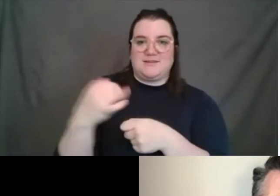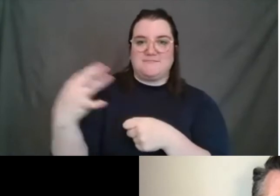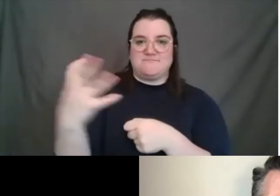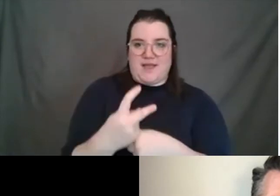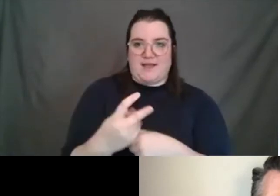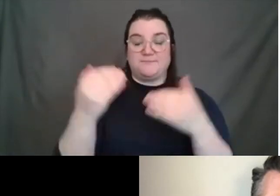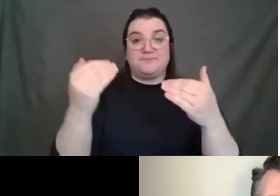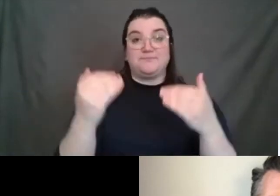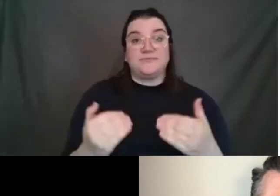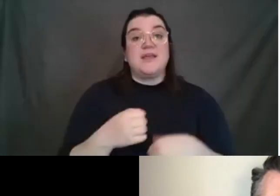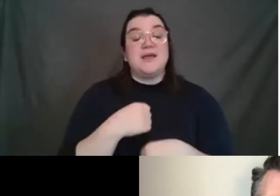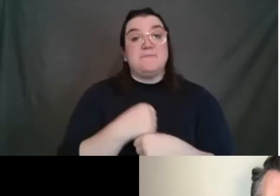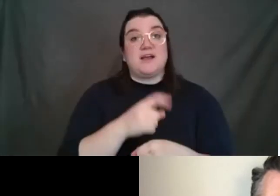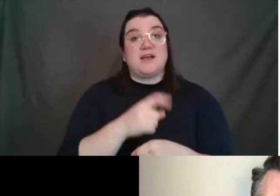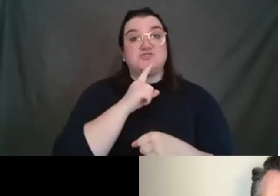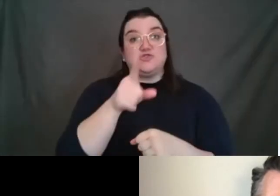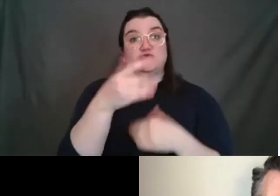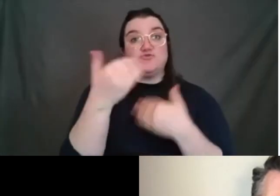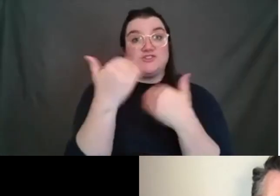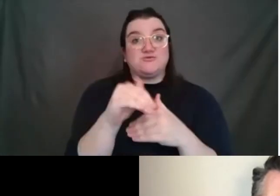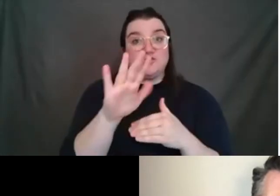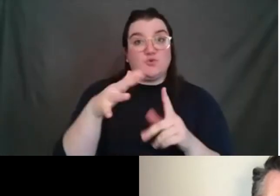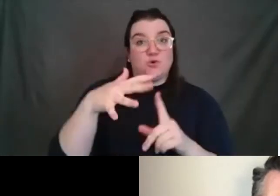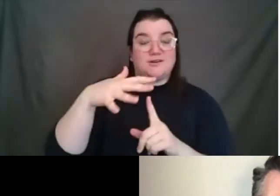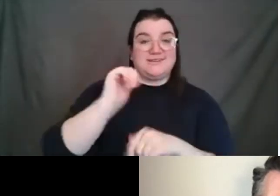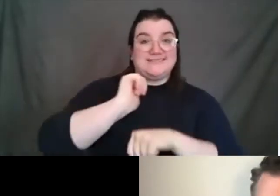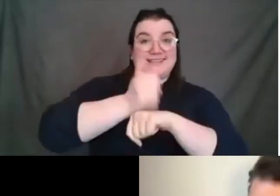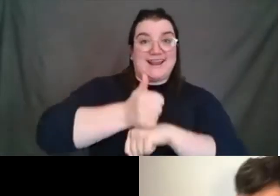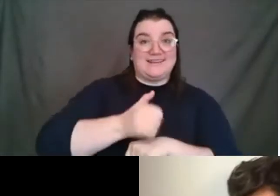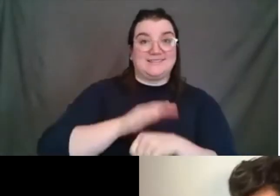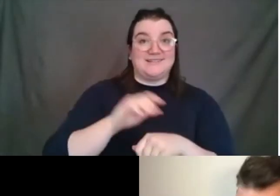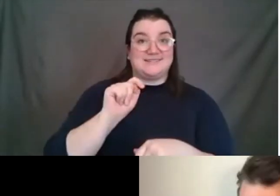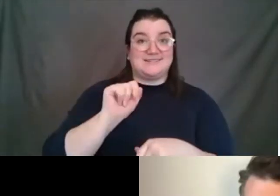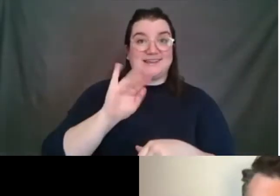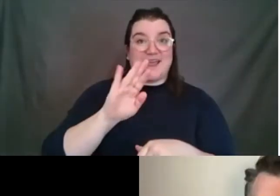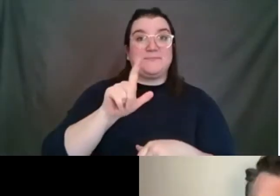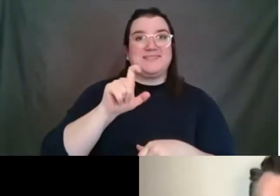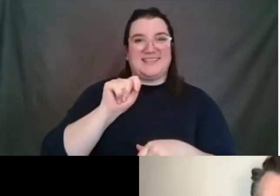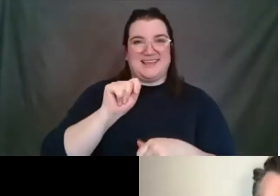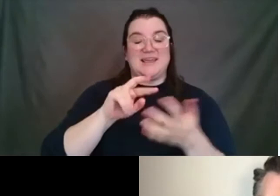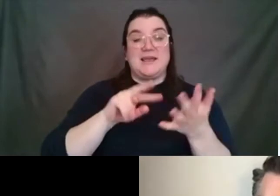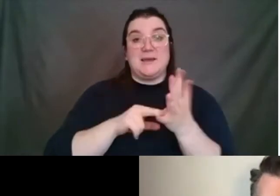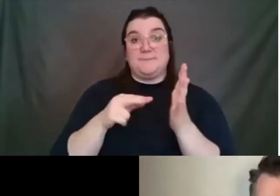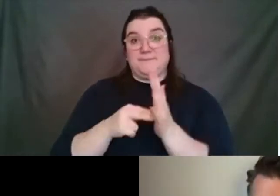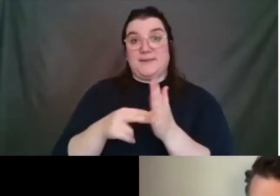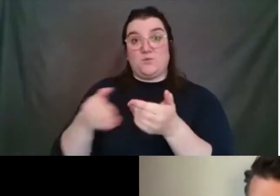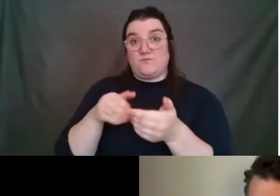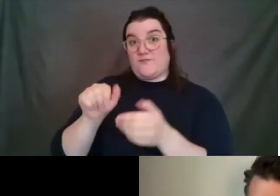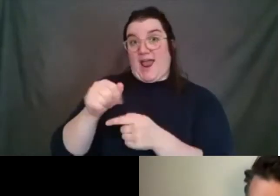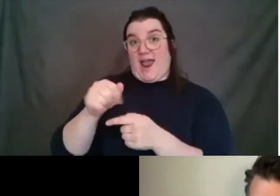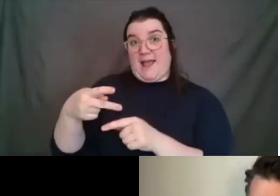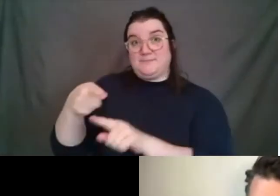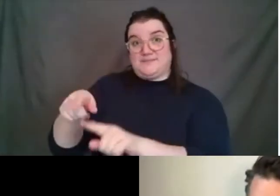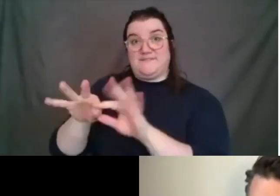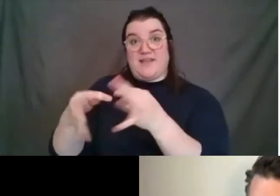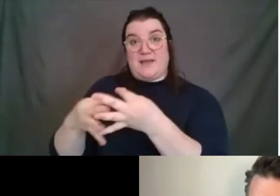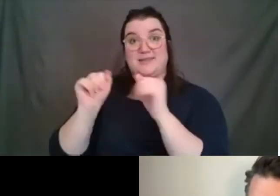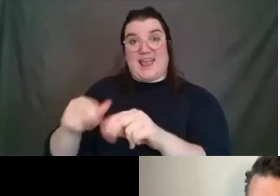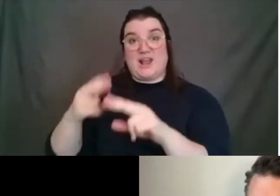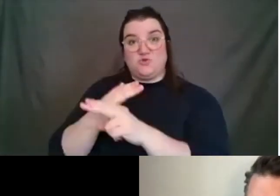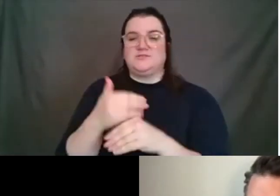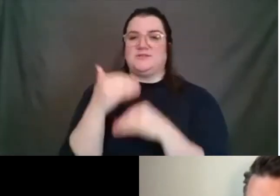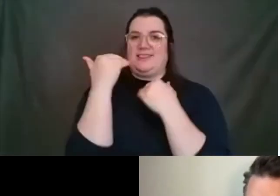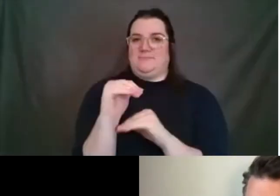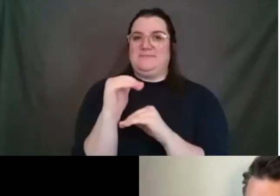you're restricting the settings on the tablets for those devices to make sure that you're limiting the apps that the family can be utilizing to